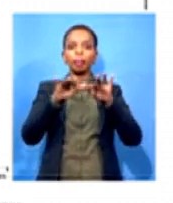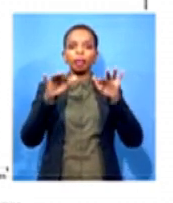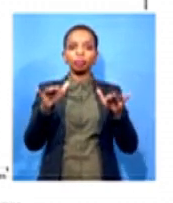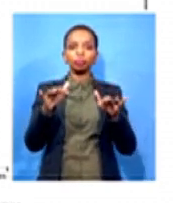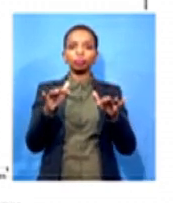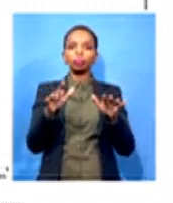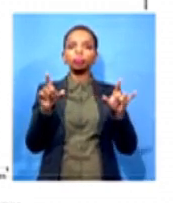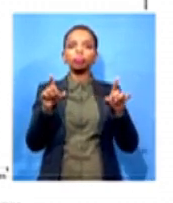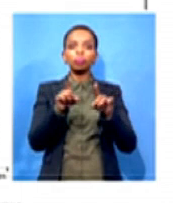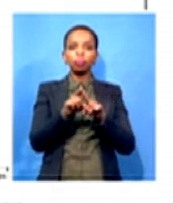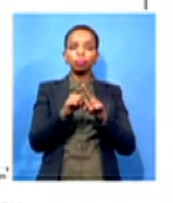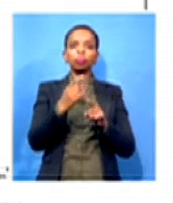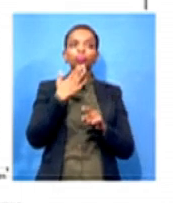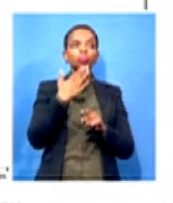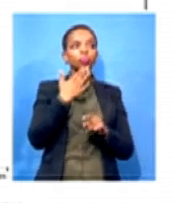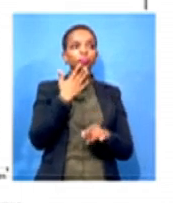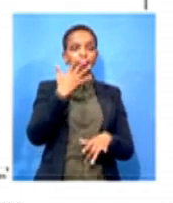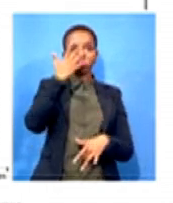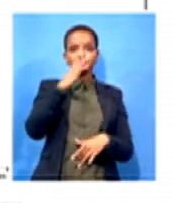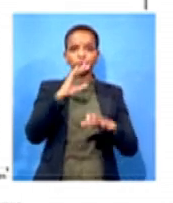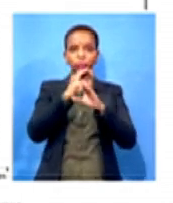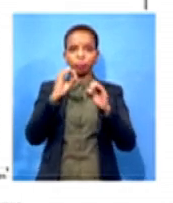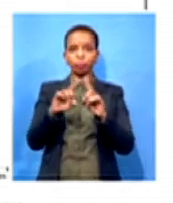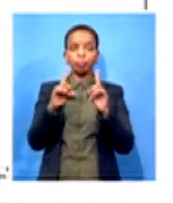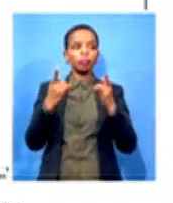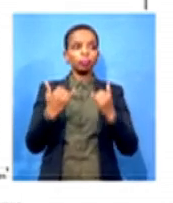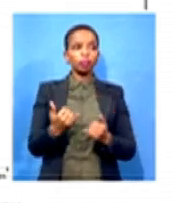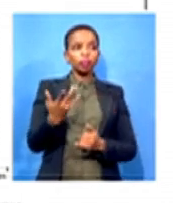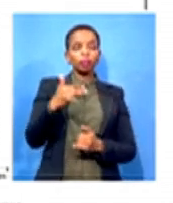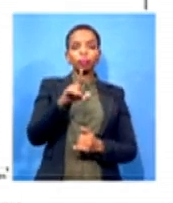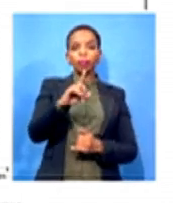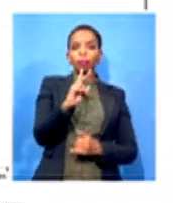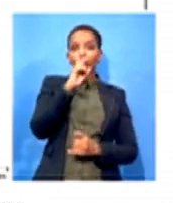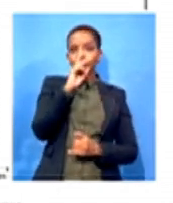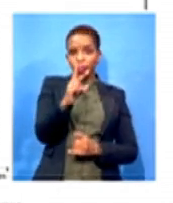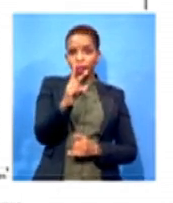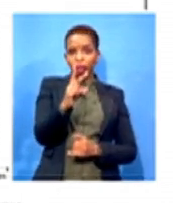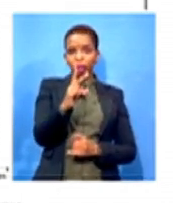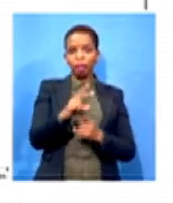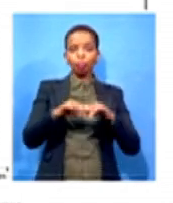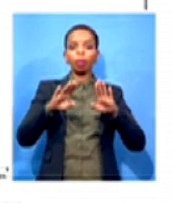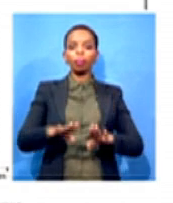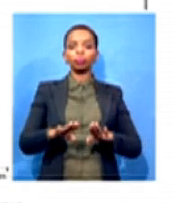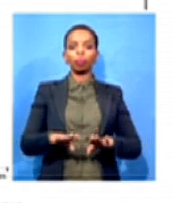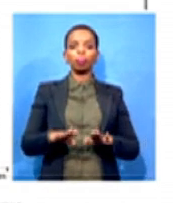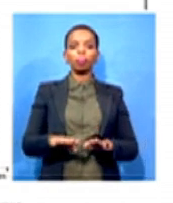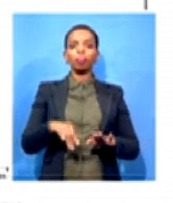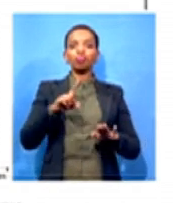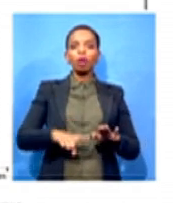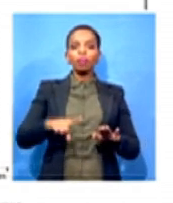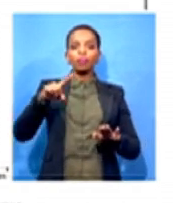you look again in that group at the bottom graph E, there are fewer children who had